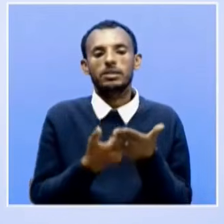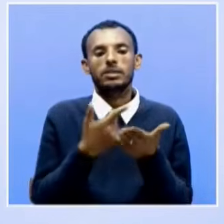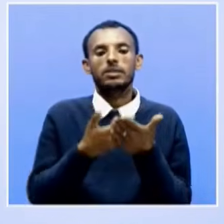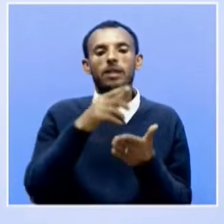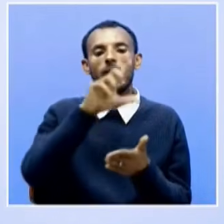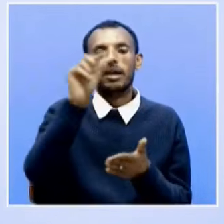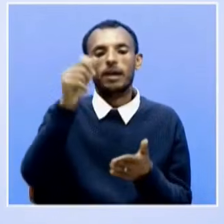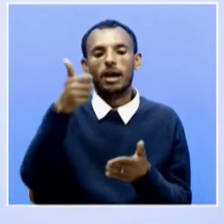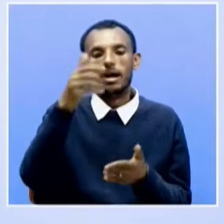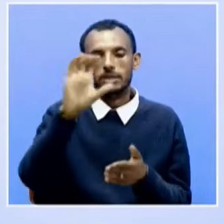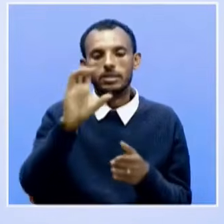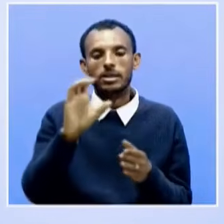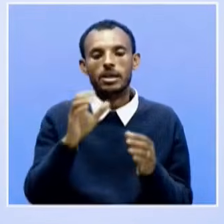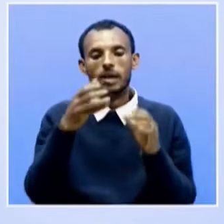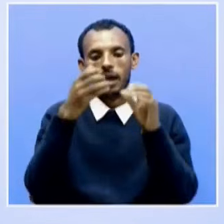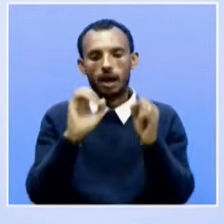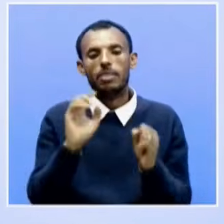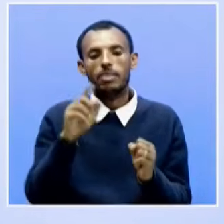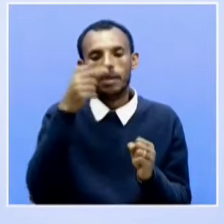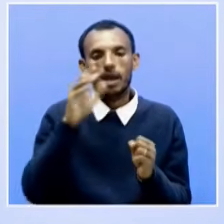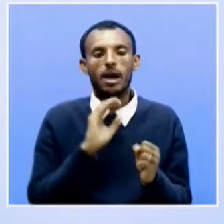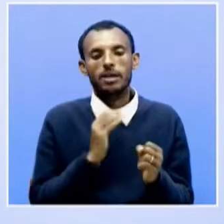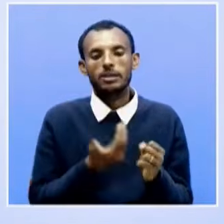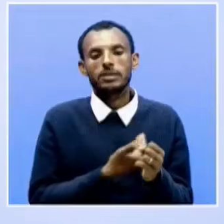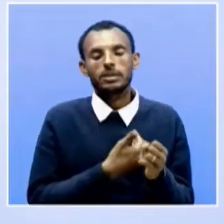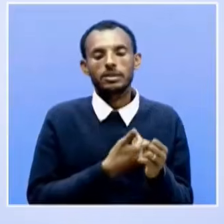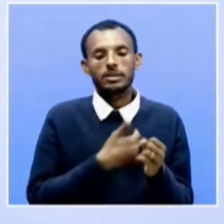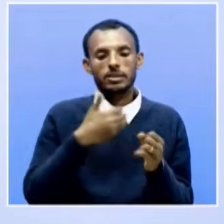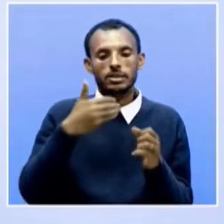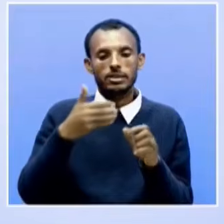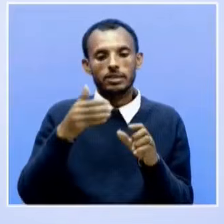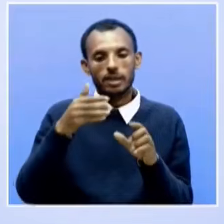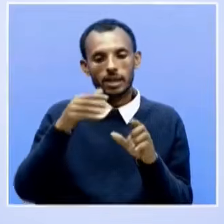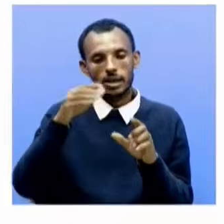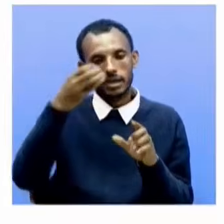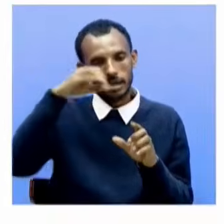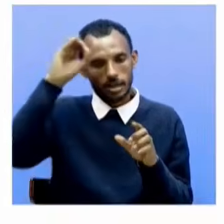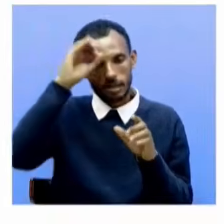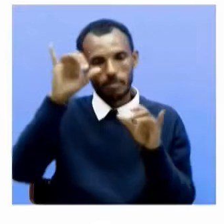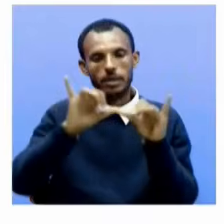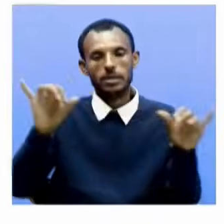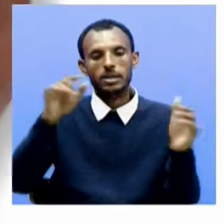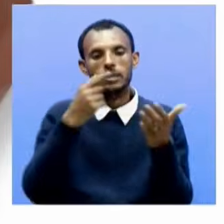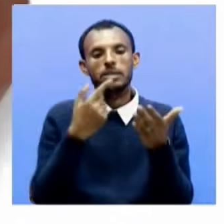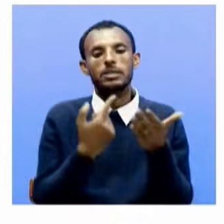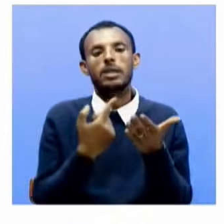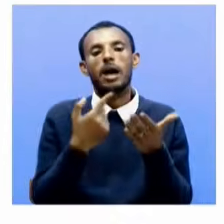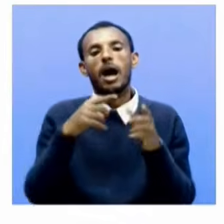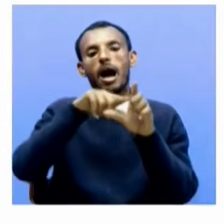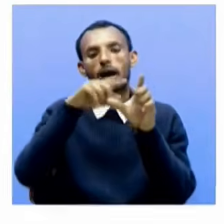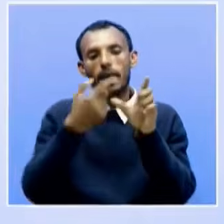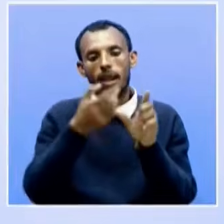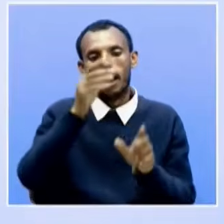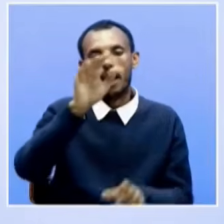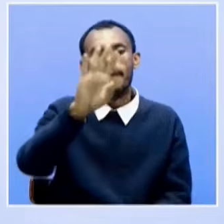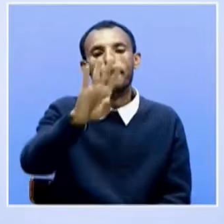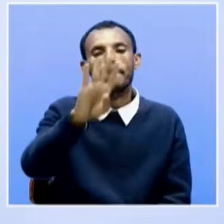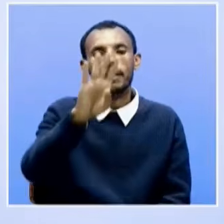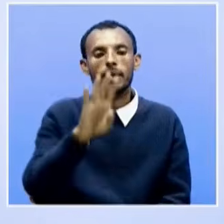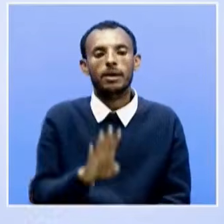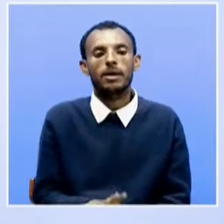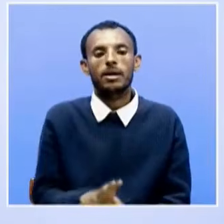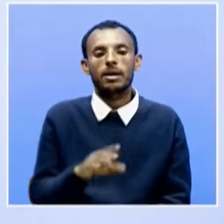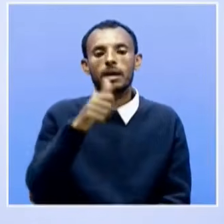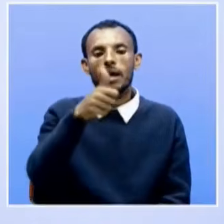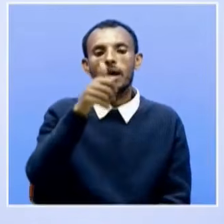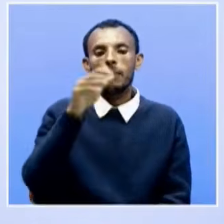AC can tell us the degree measure of this part, okay? The degree measure of this part. A,